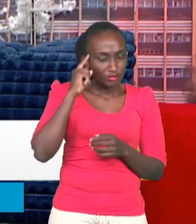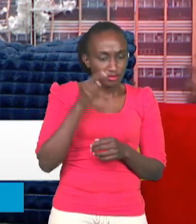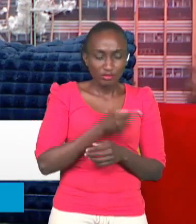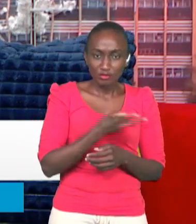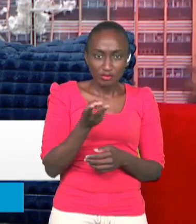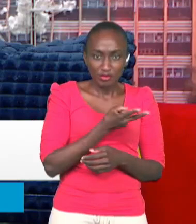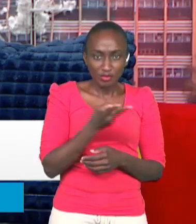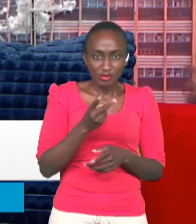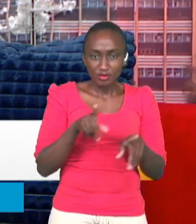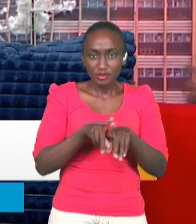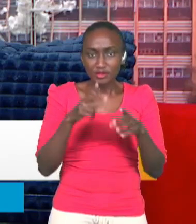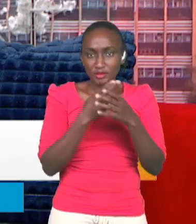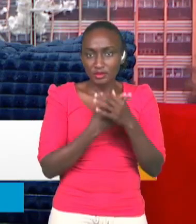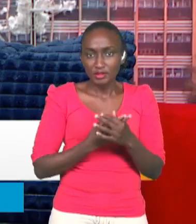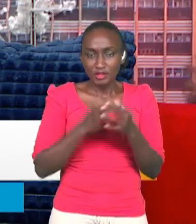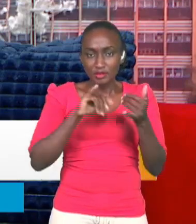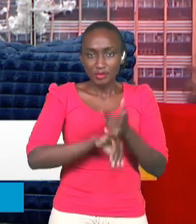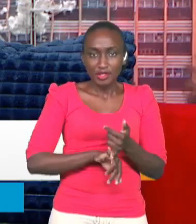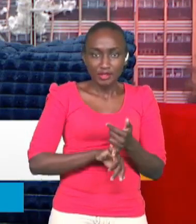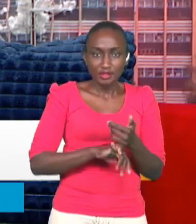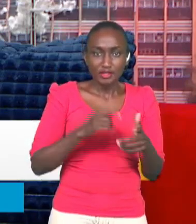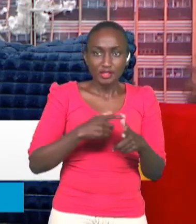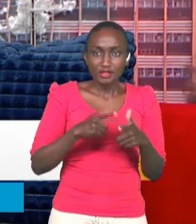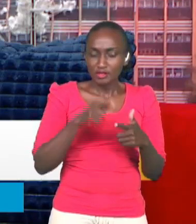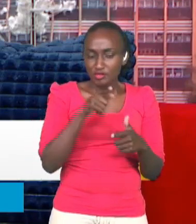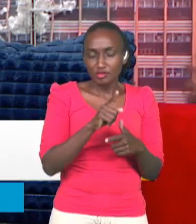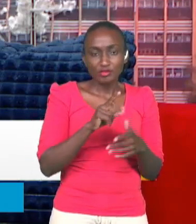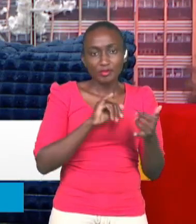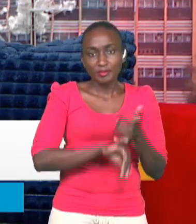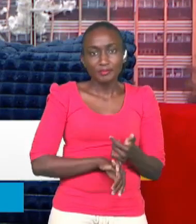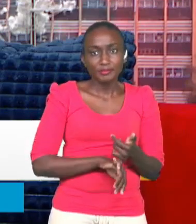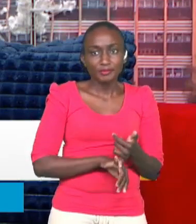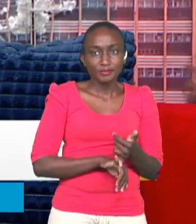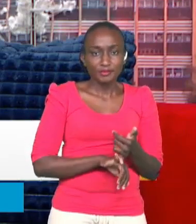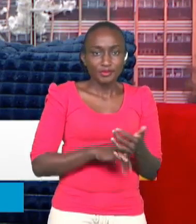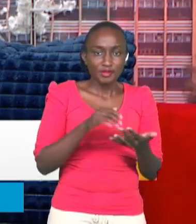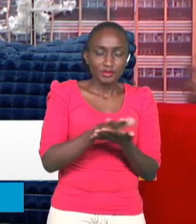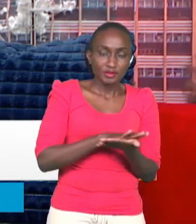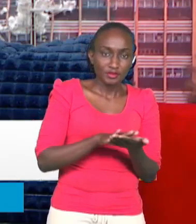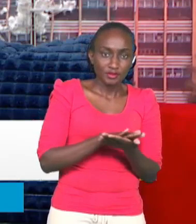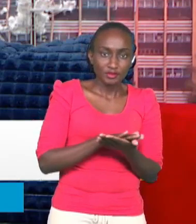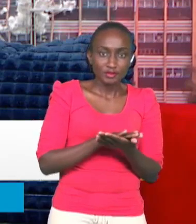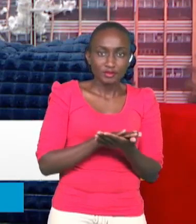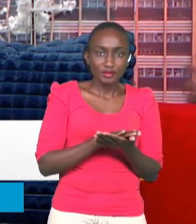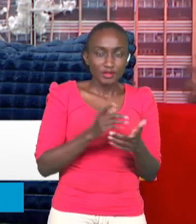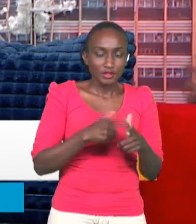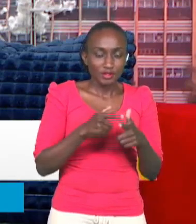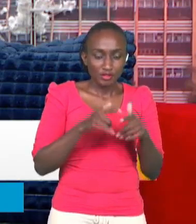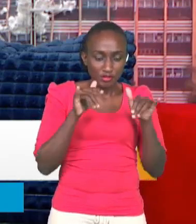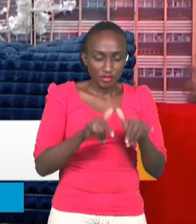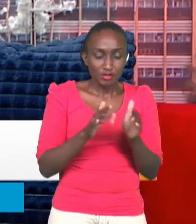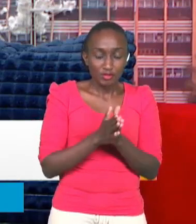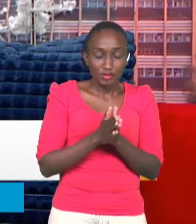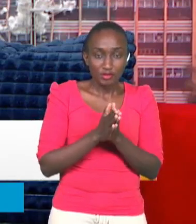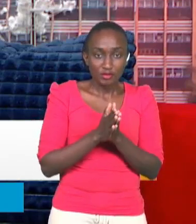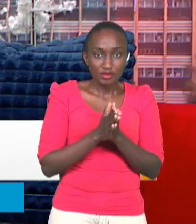being a couple or mm-hmm. married people, then the presumption is that you're married. Okay. And founded on that basis, someone can say that actually I stayed with this person